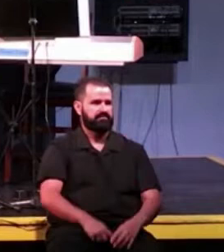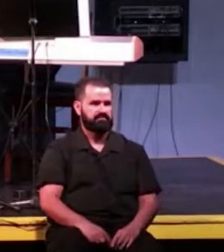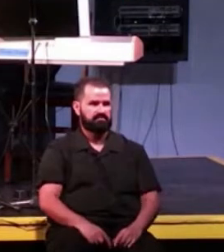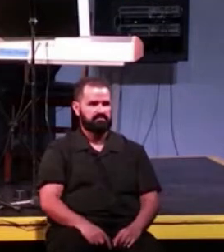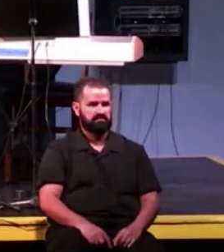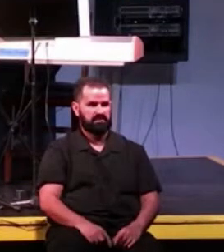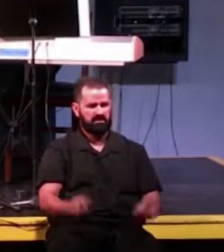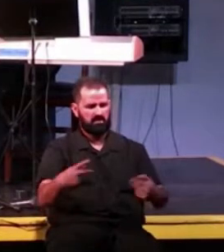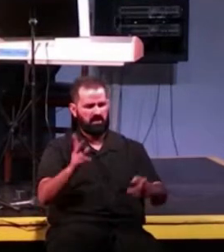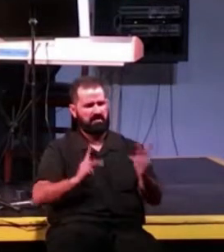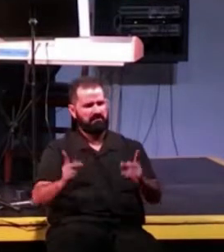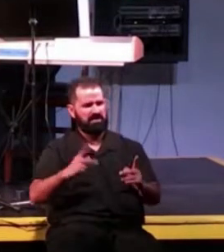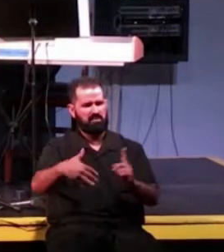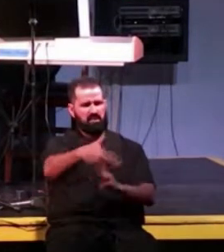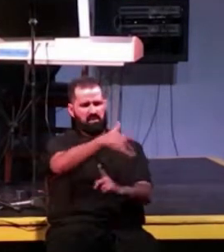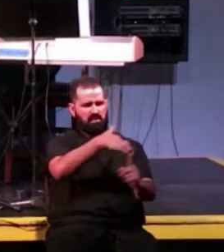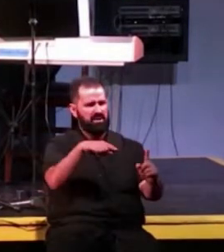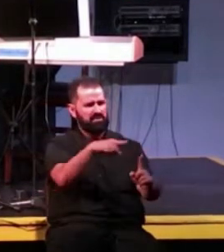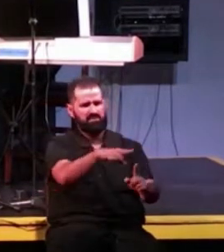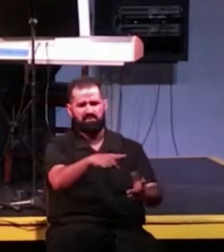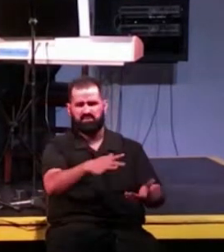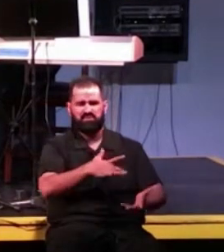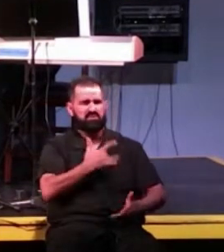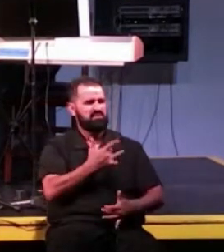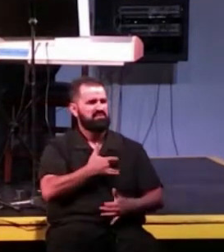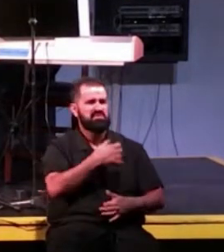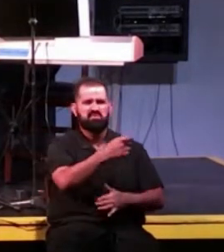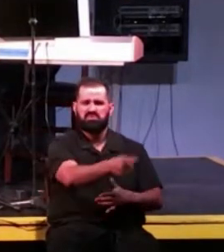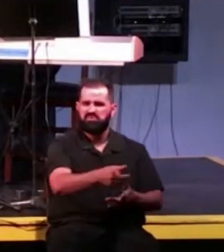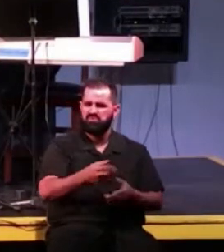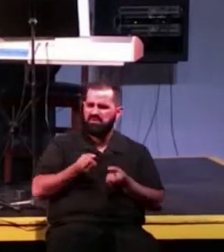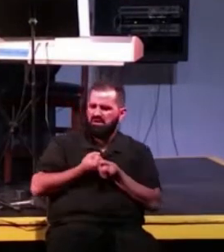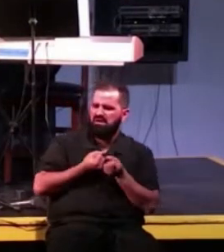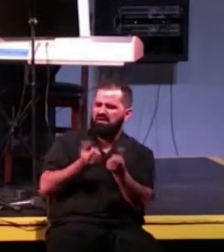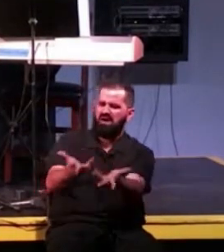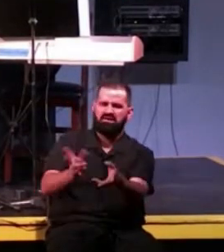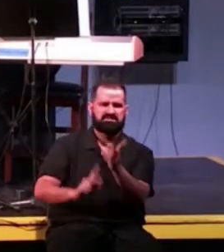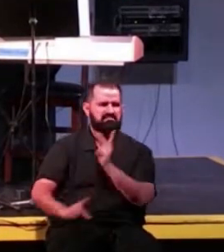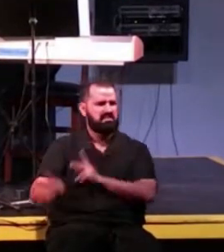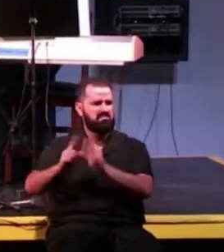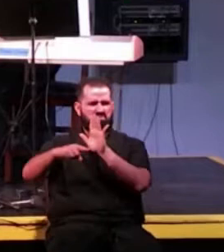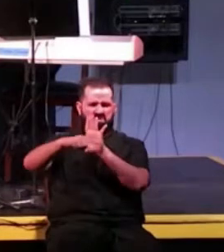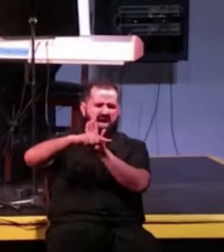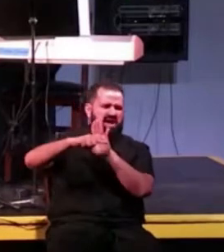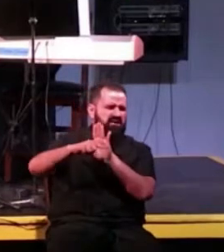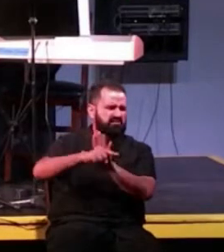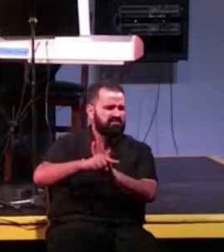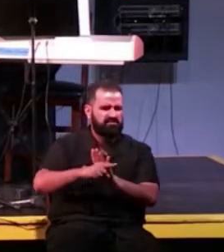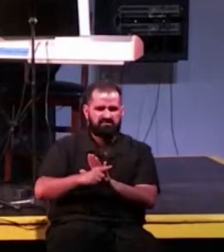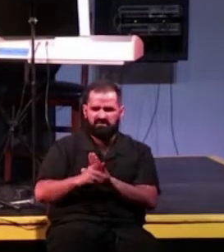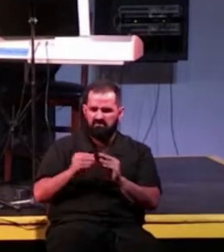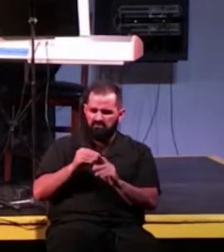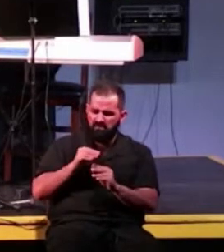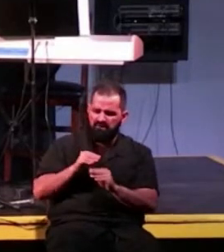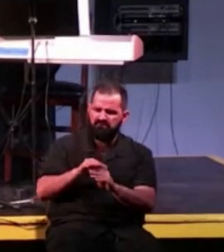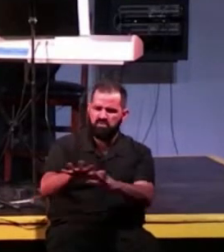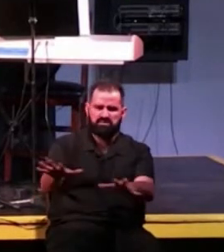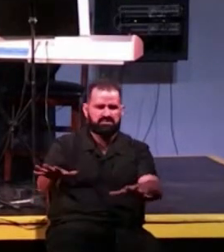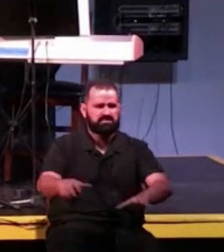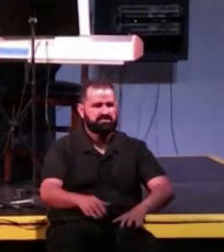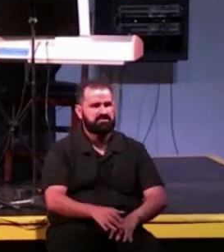Being around you just sucks. The life and the joy out of everything.